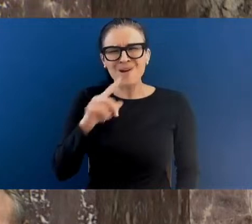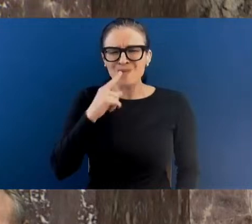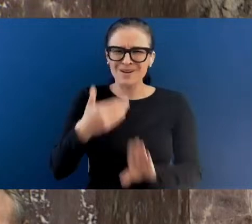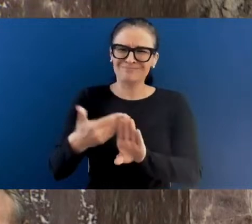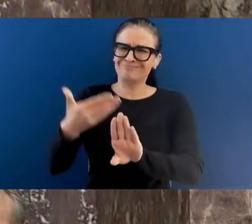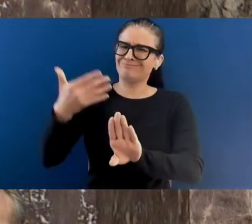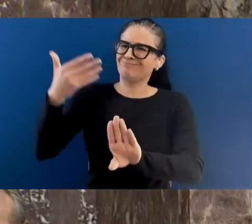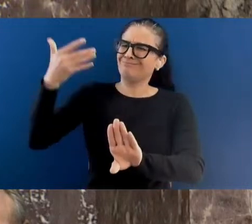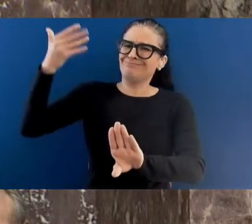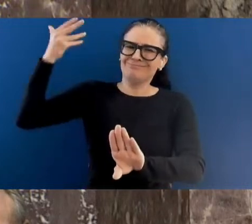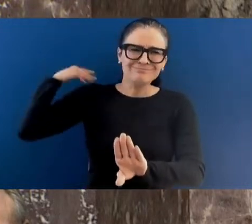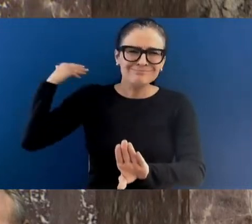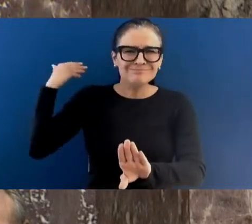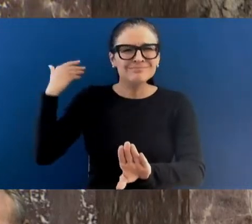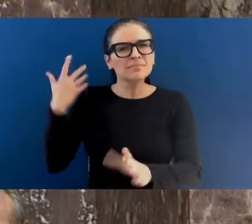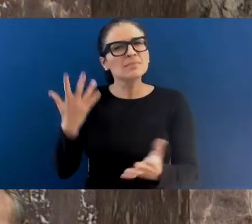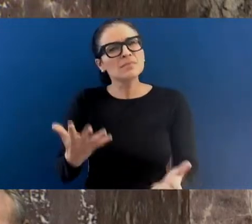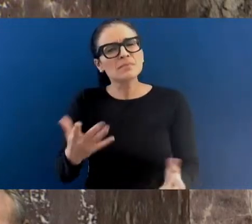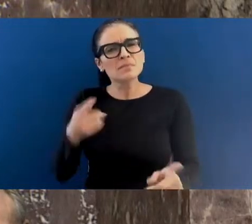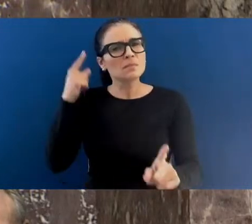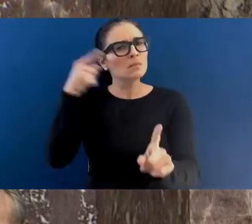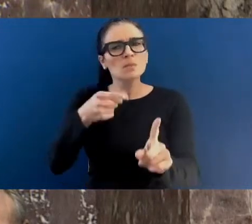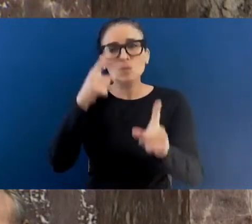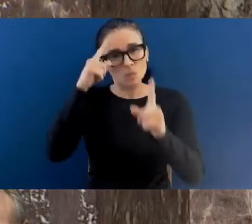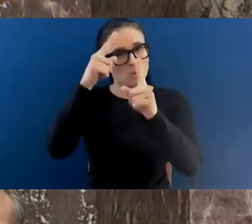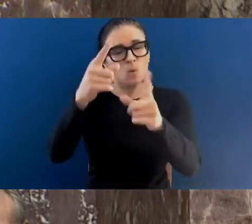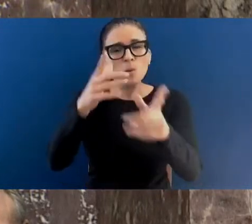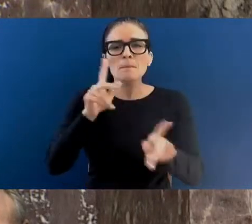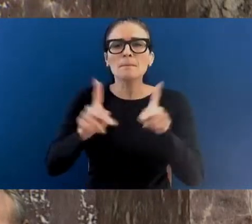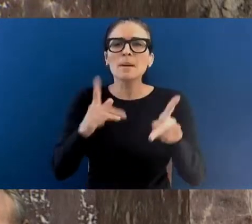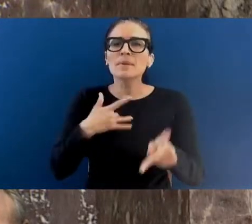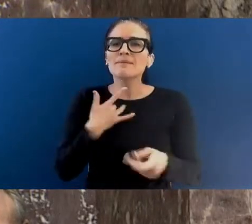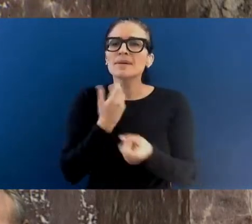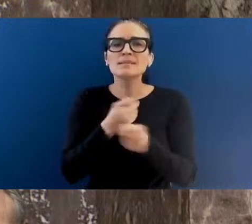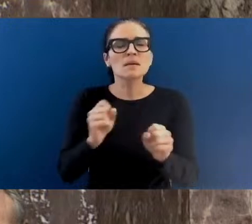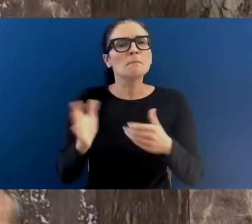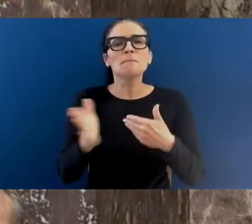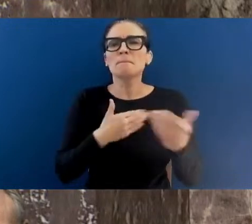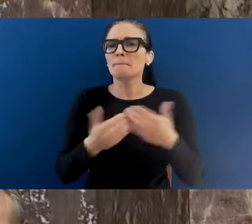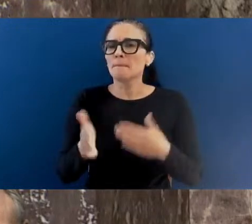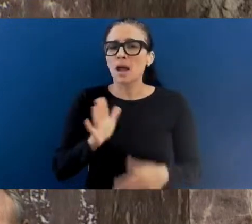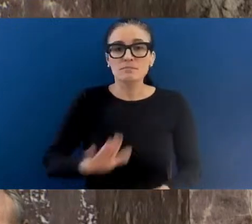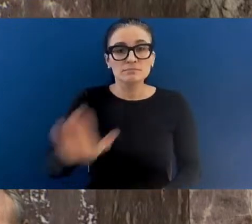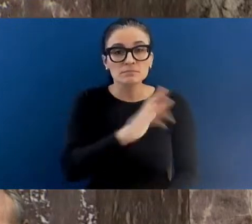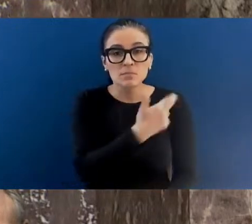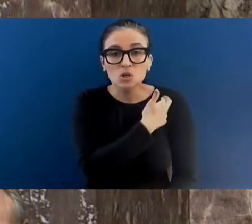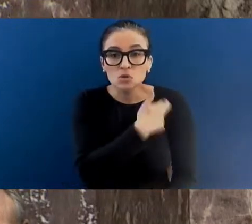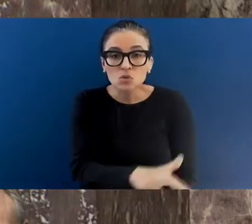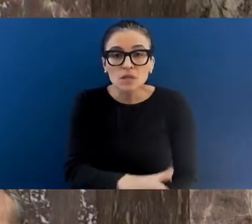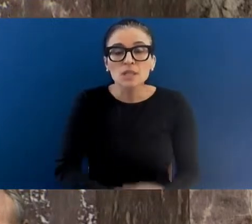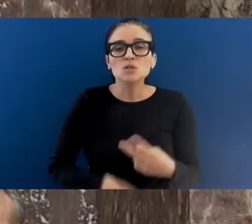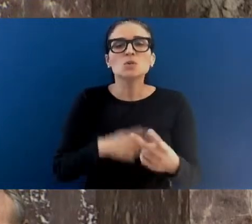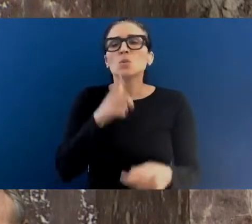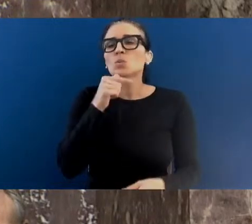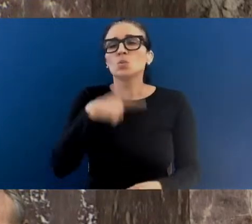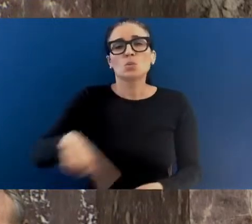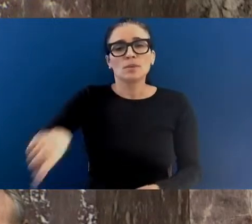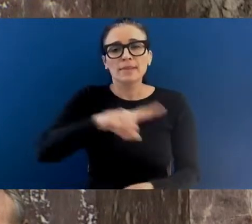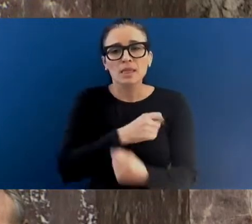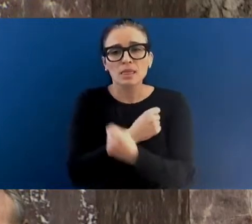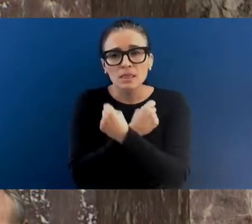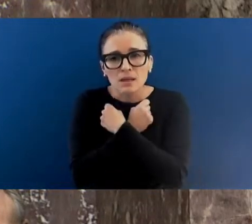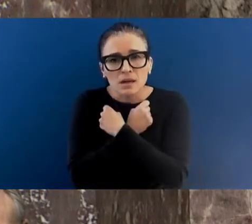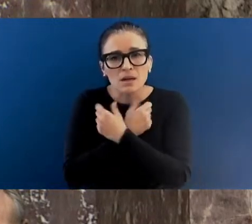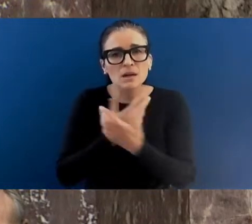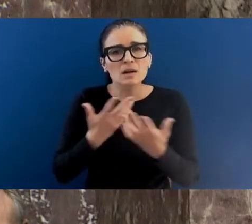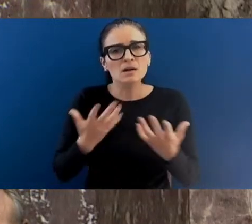love, regardless of their religion, Honourable Speaker. This is something that I hope all members in this House value, and